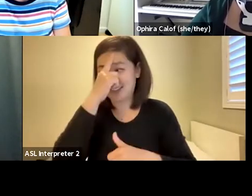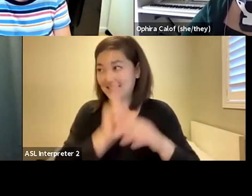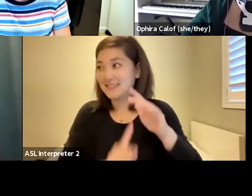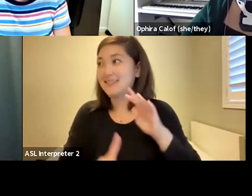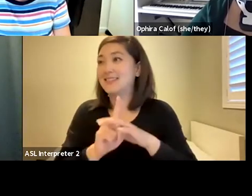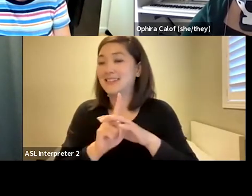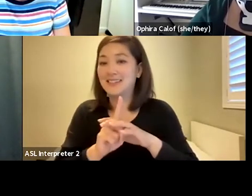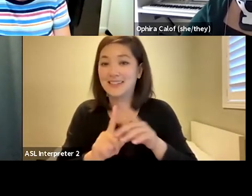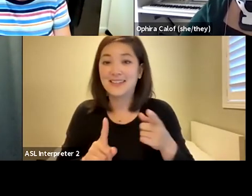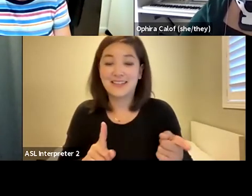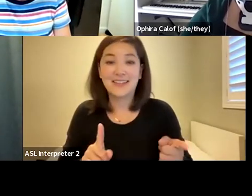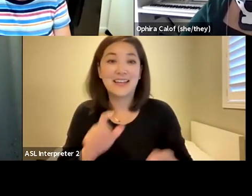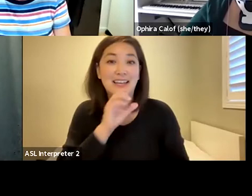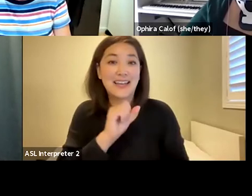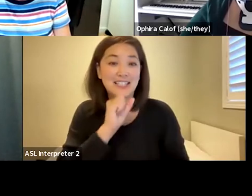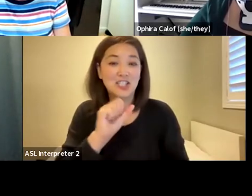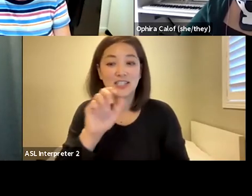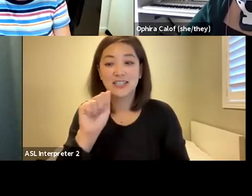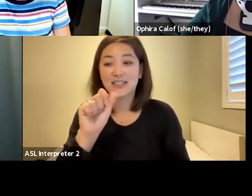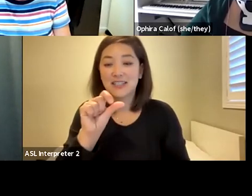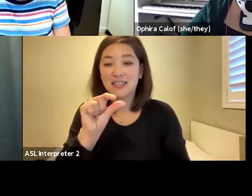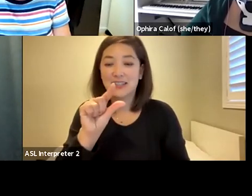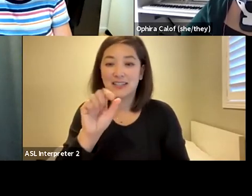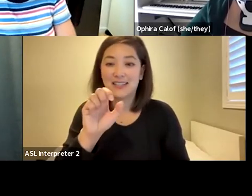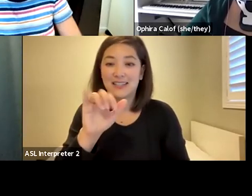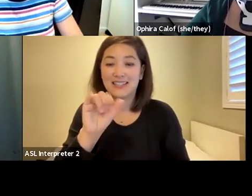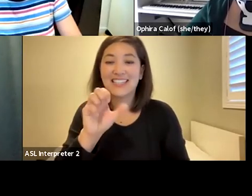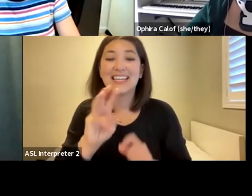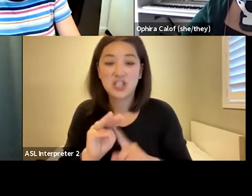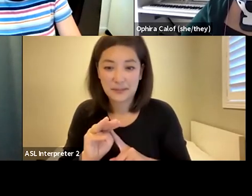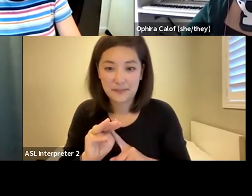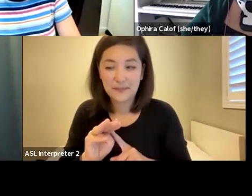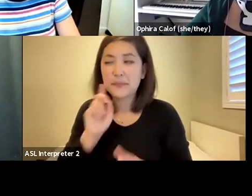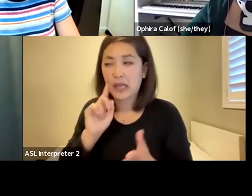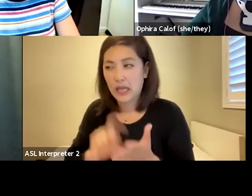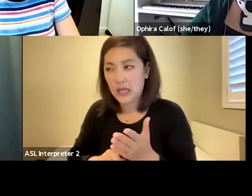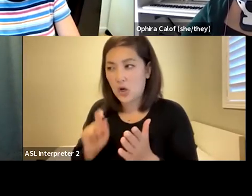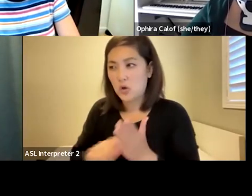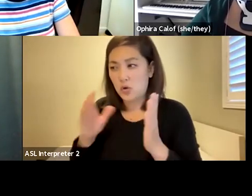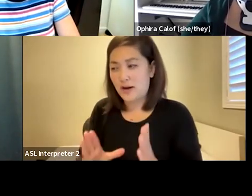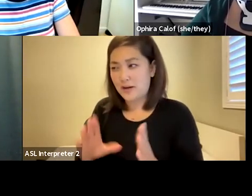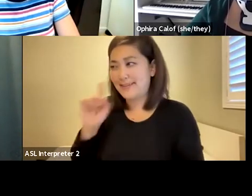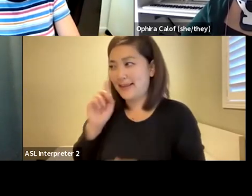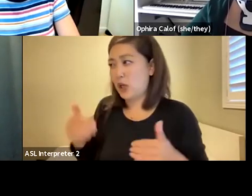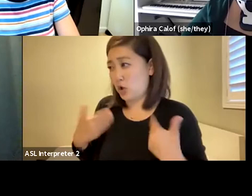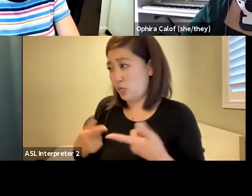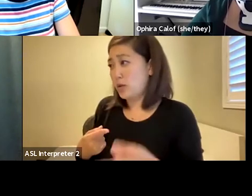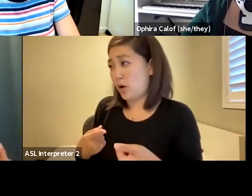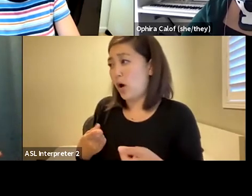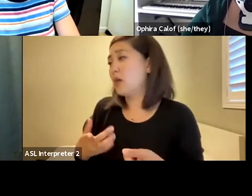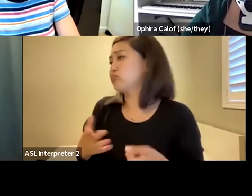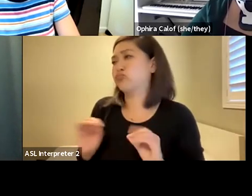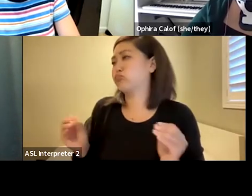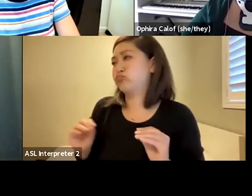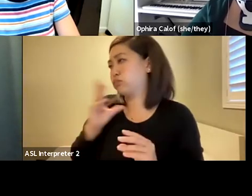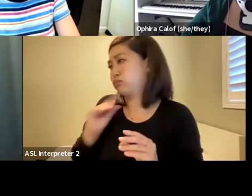ethnicity. It's actually ageism. So I found that, you know, the writing industry tends to equate youth with inexperience. The fact that I didn't have a